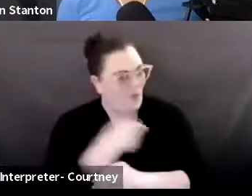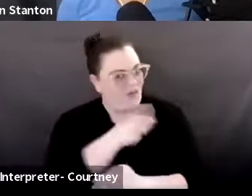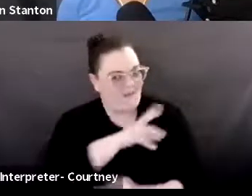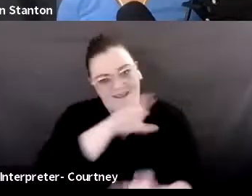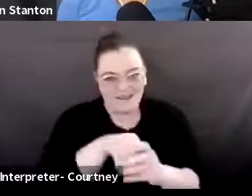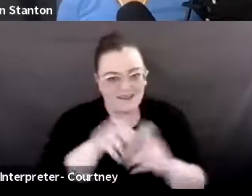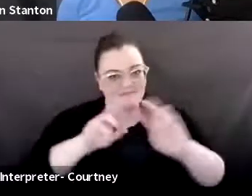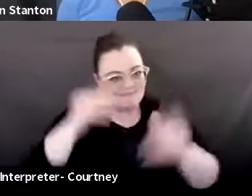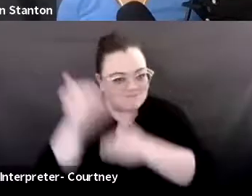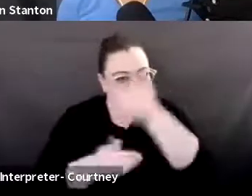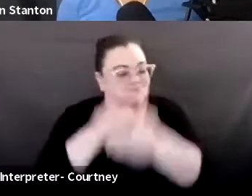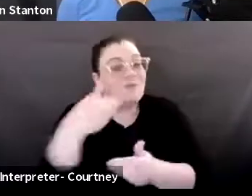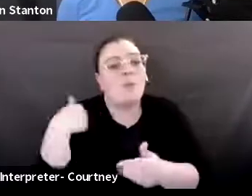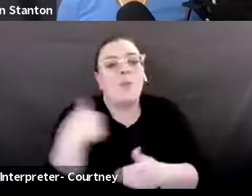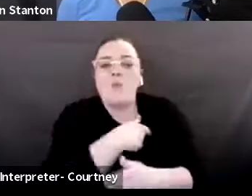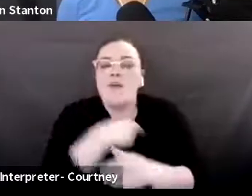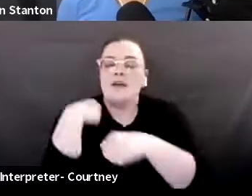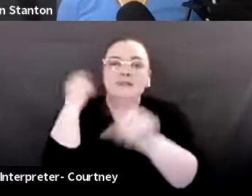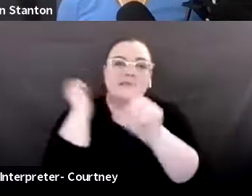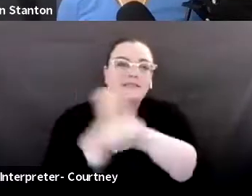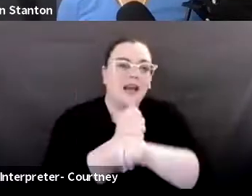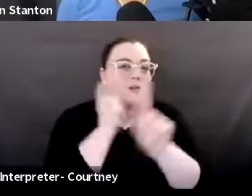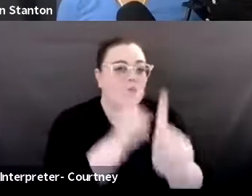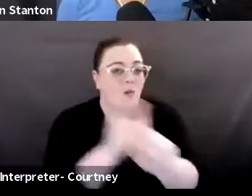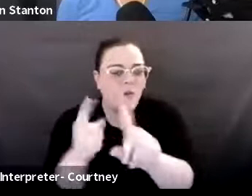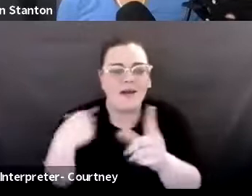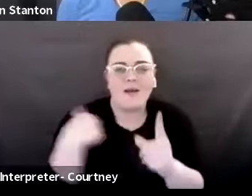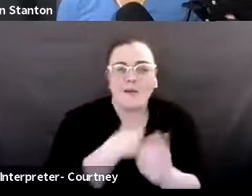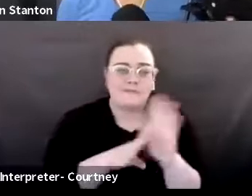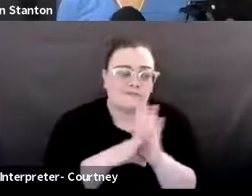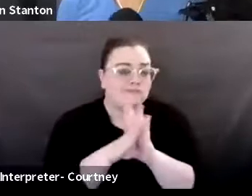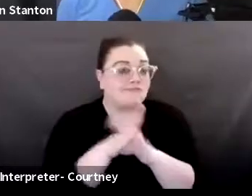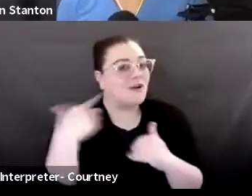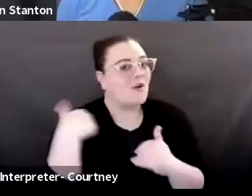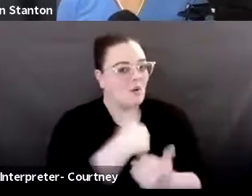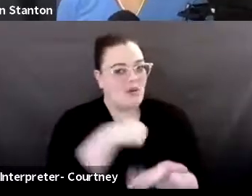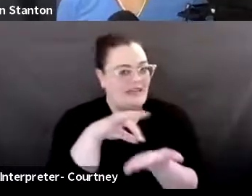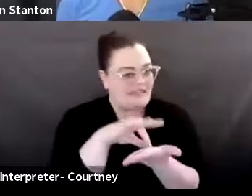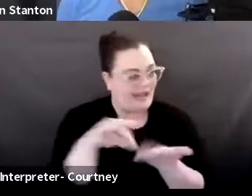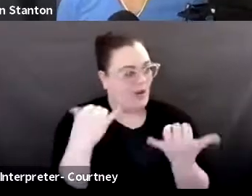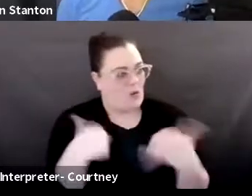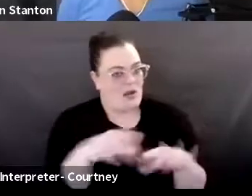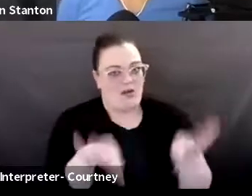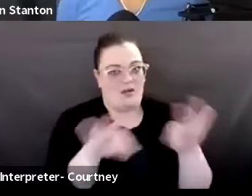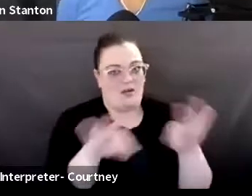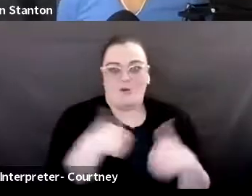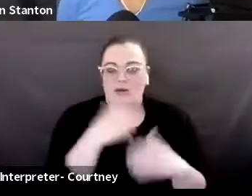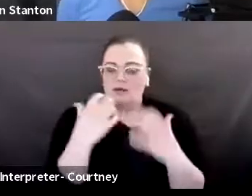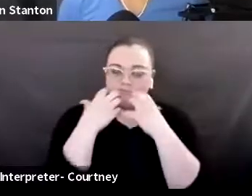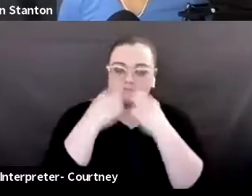We are making goals. We are like sinking shots, and we count. We matter. So I get riled up. I